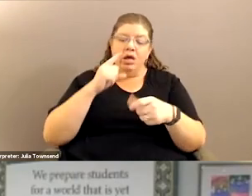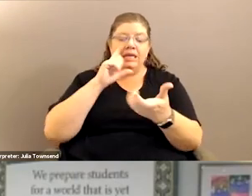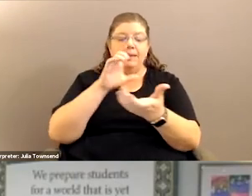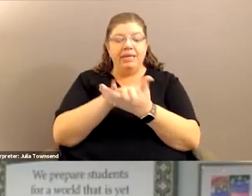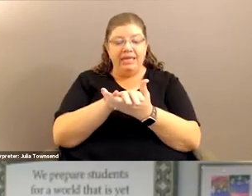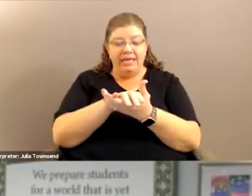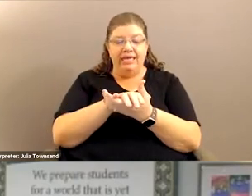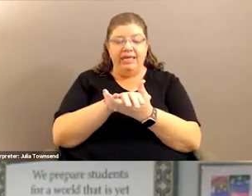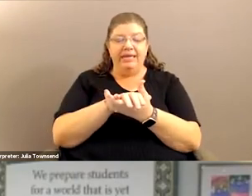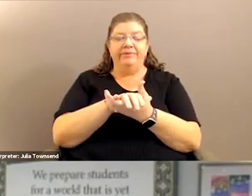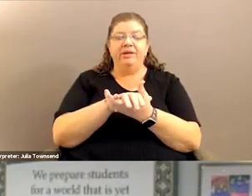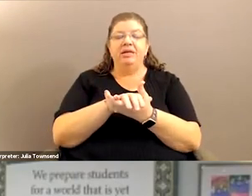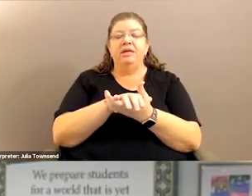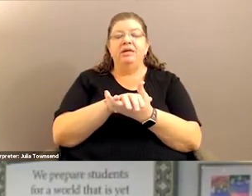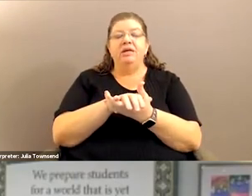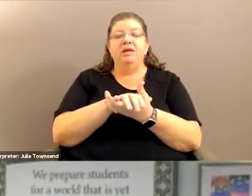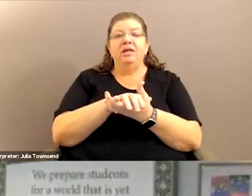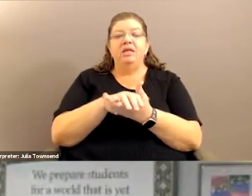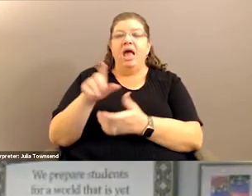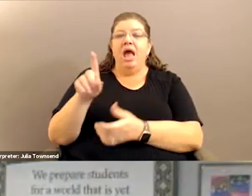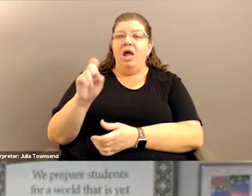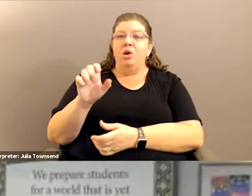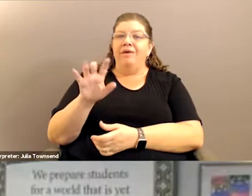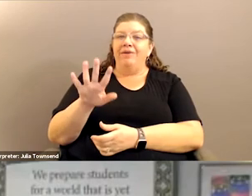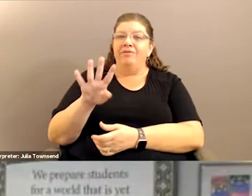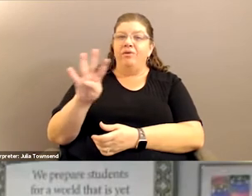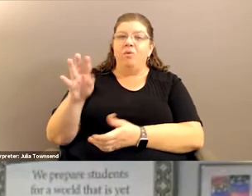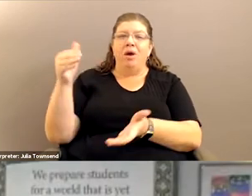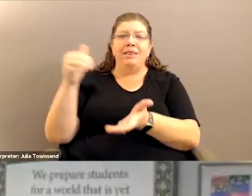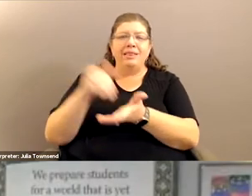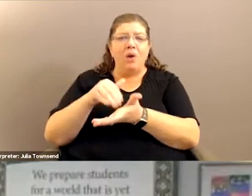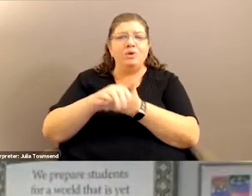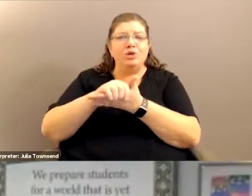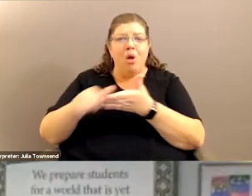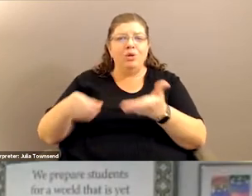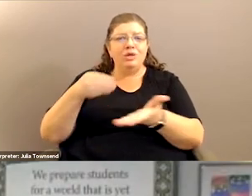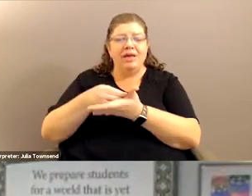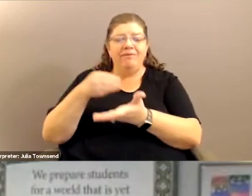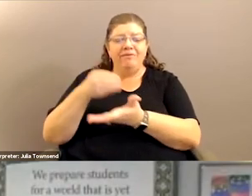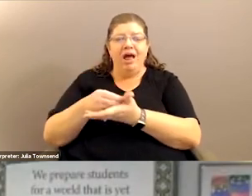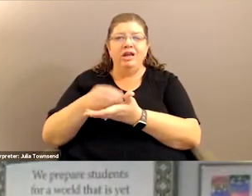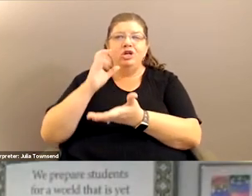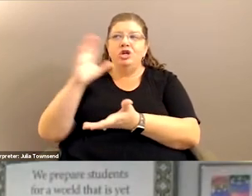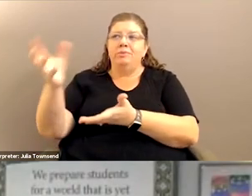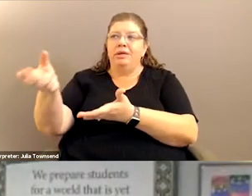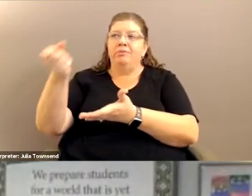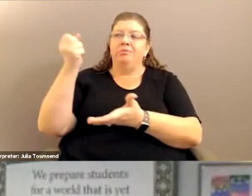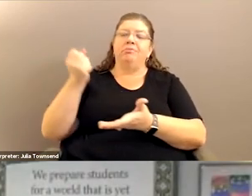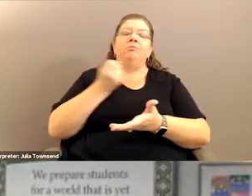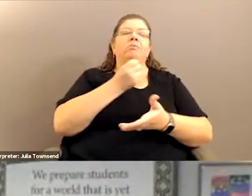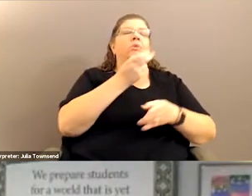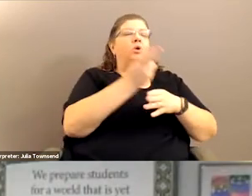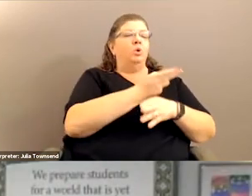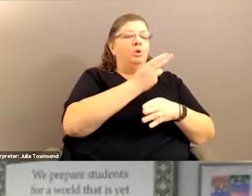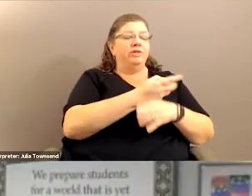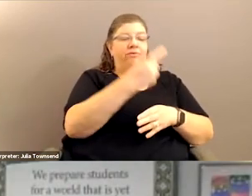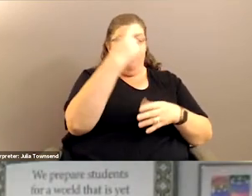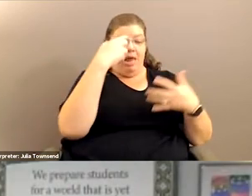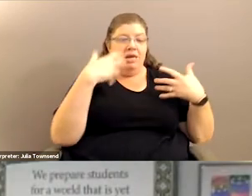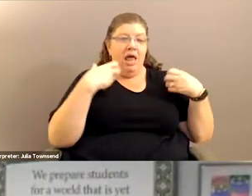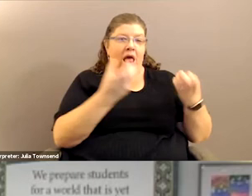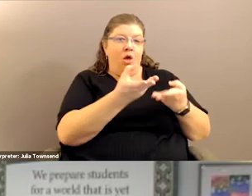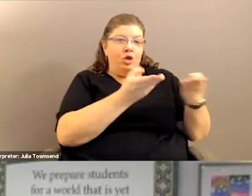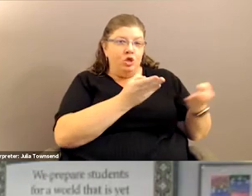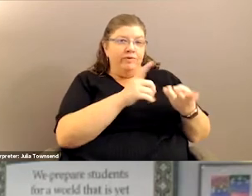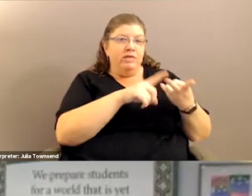those that 154 thousand dollars of funding should be reallocated towards mental health services and other